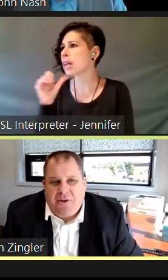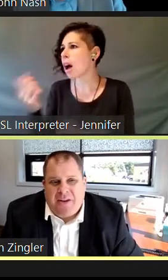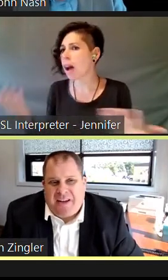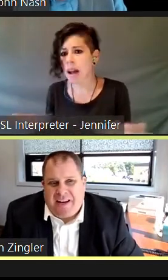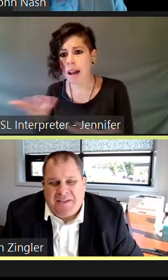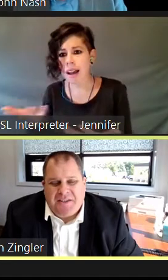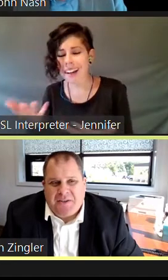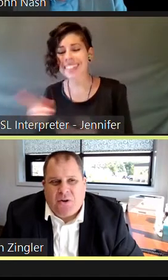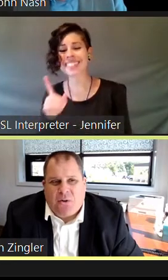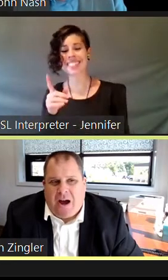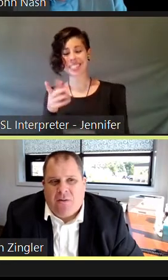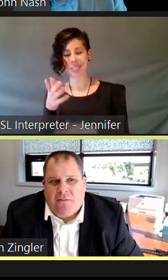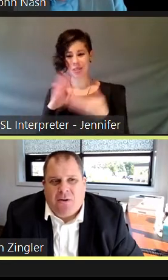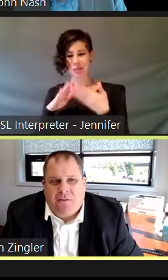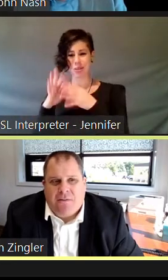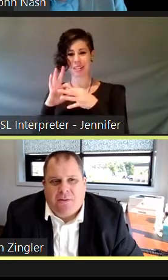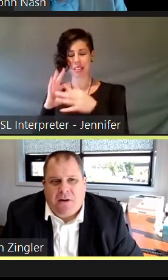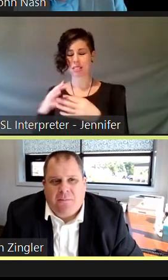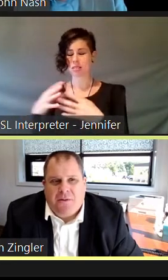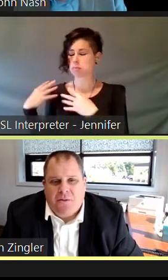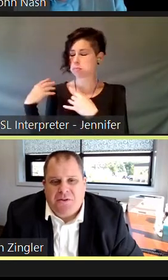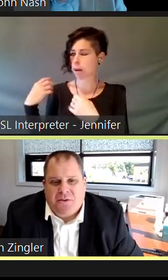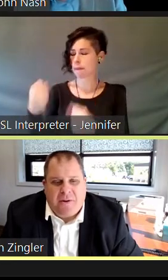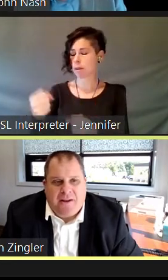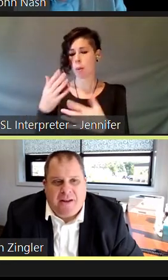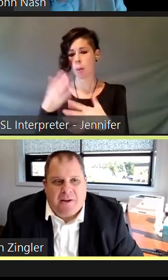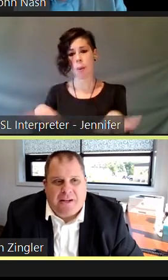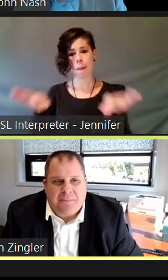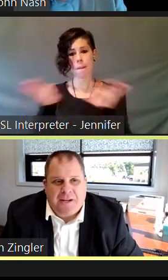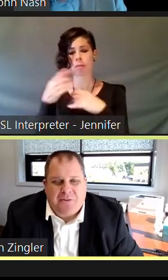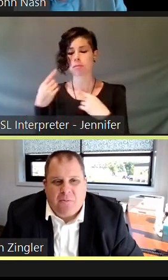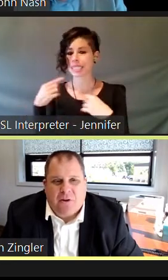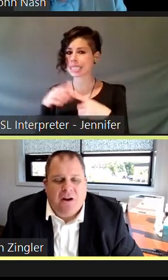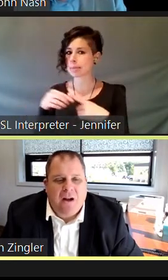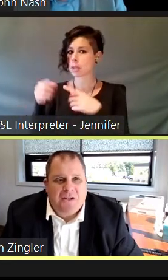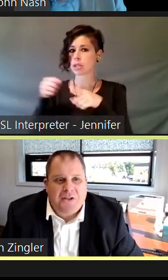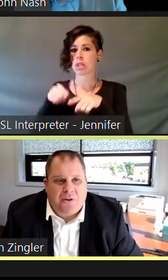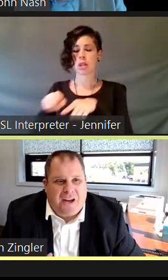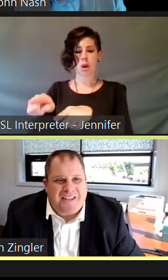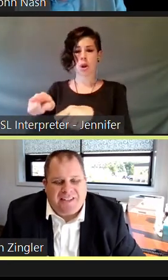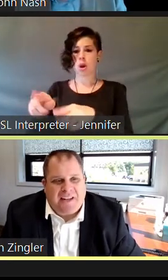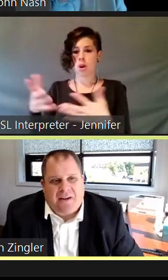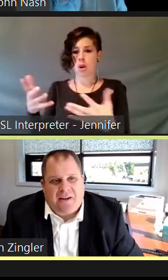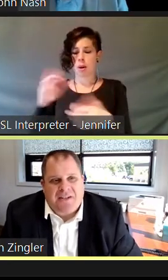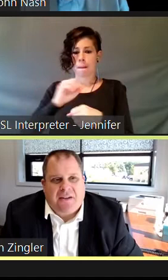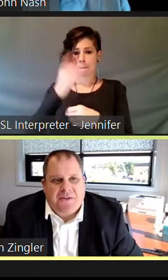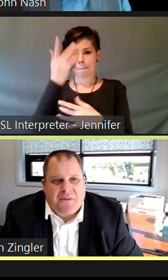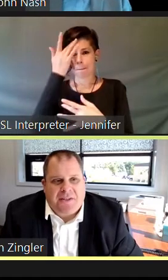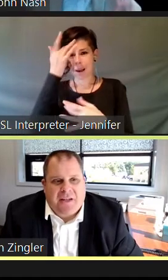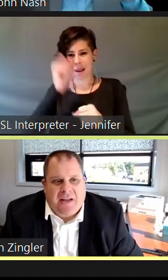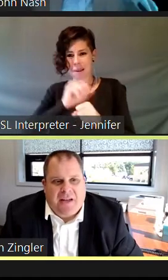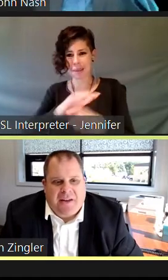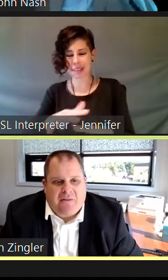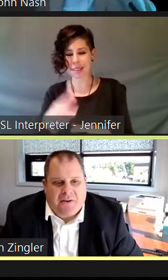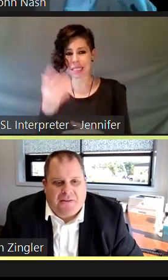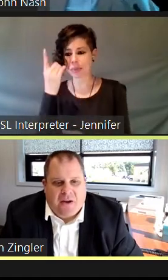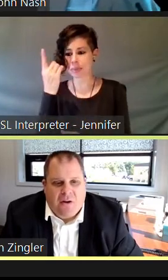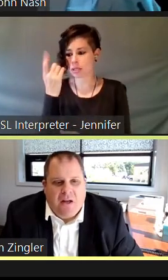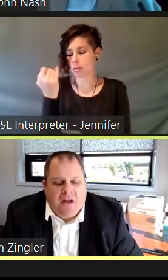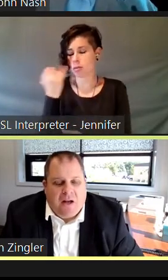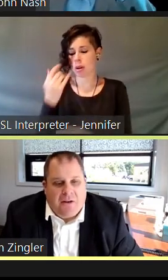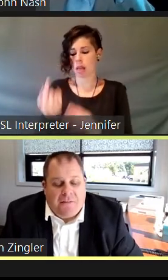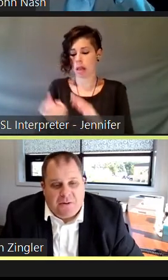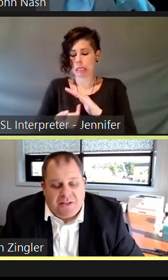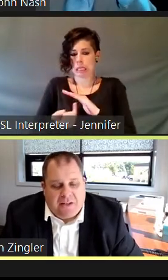those community connections are so powerful for folks during the pandemic, especially when we're sort of isolating ourselves through this endeavor.